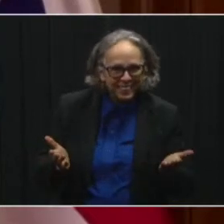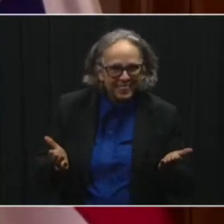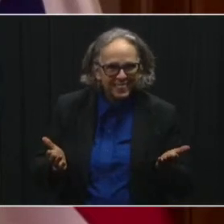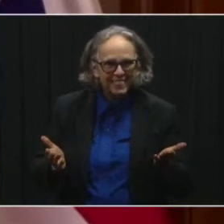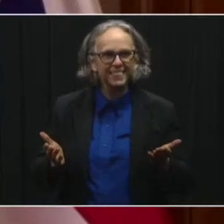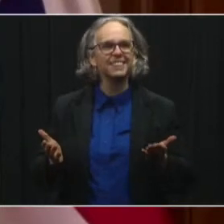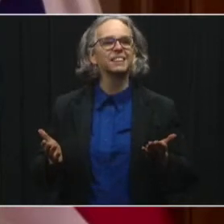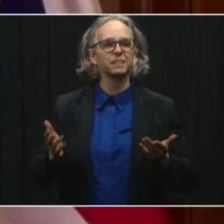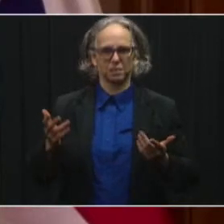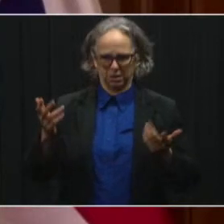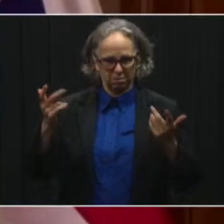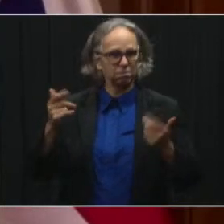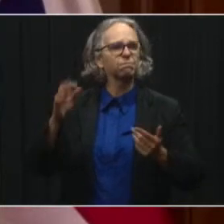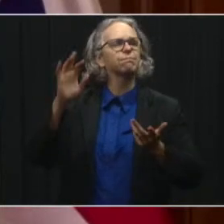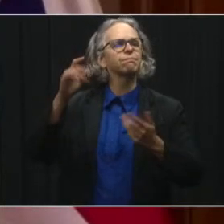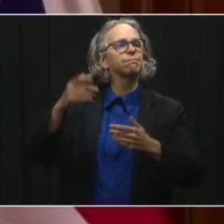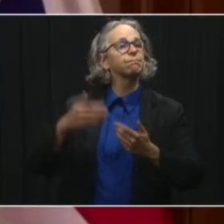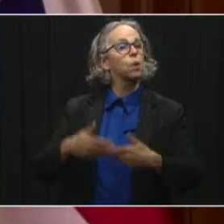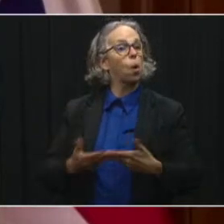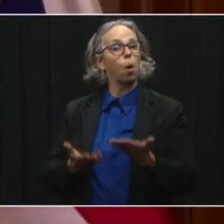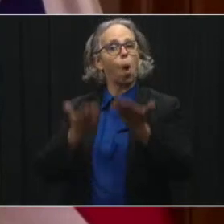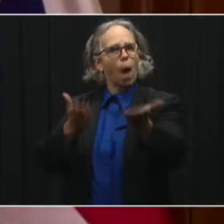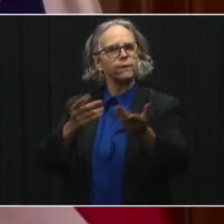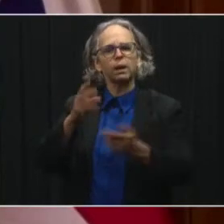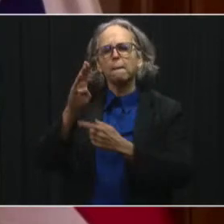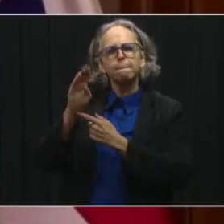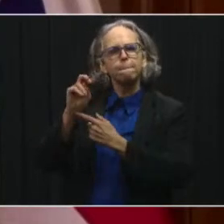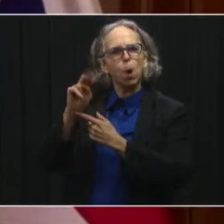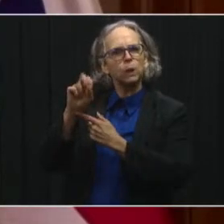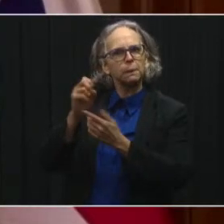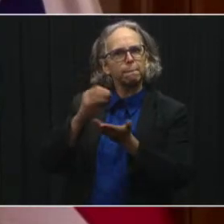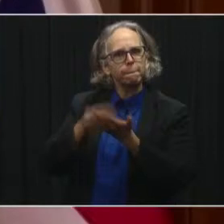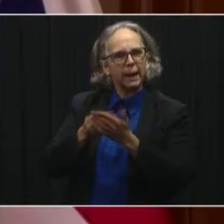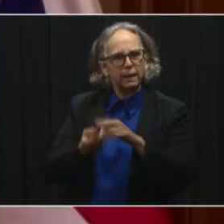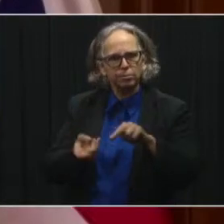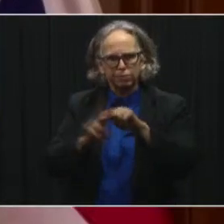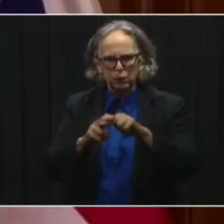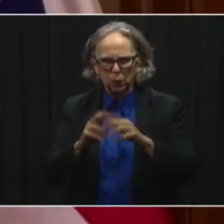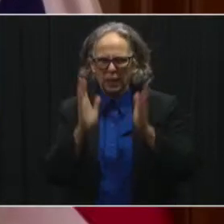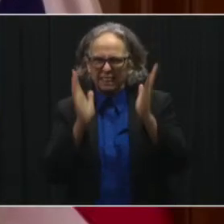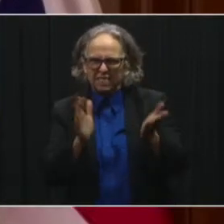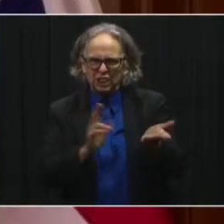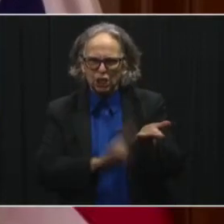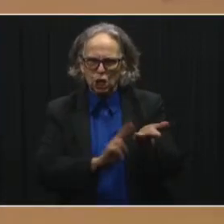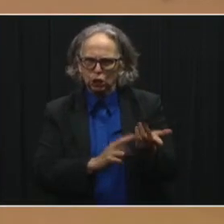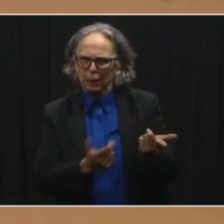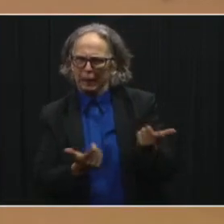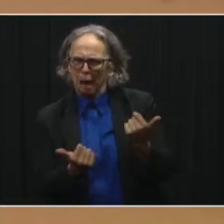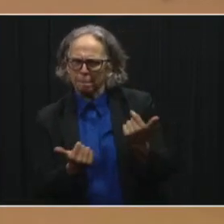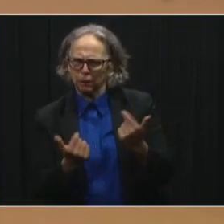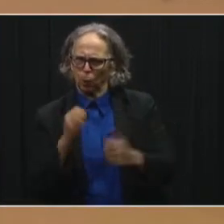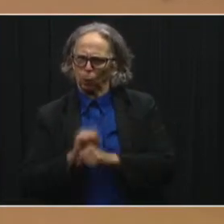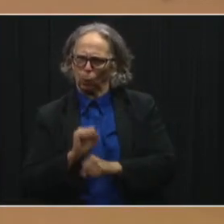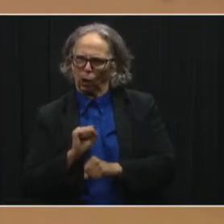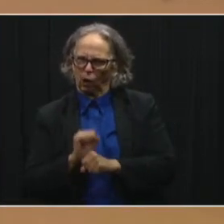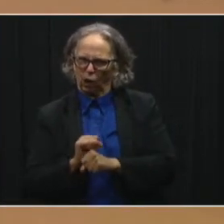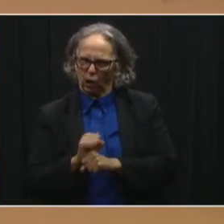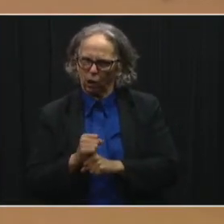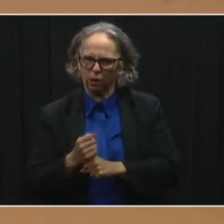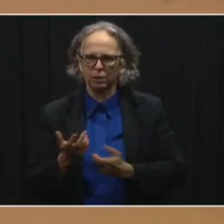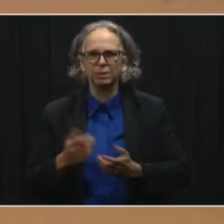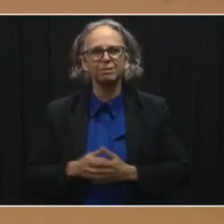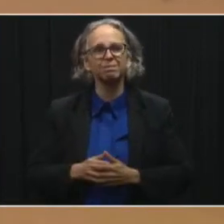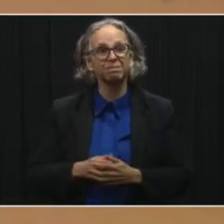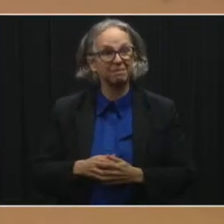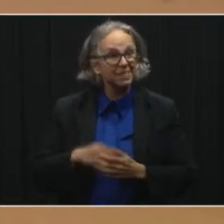bonuses to try to encourage nurses to come work for us, signing bonuses. It's very difficult